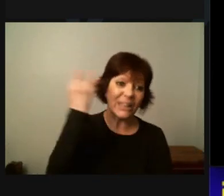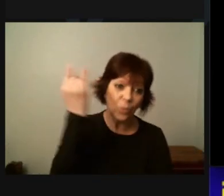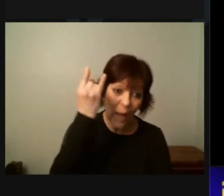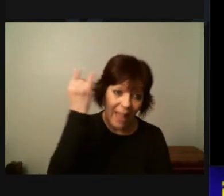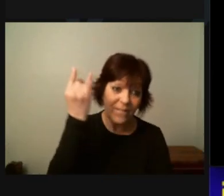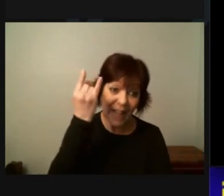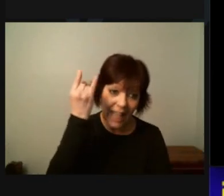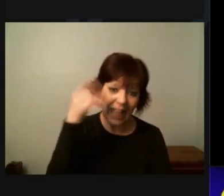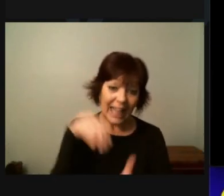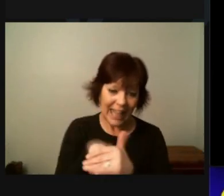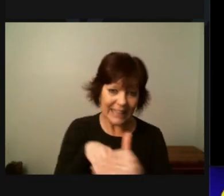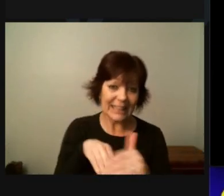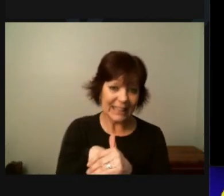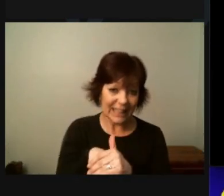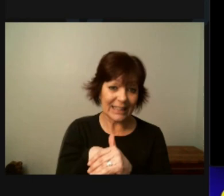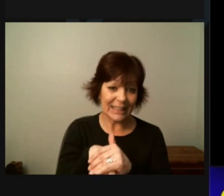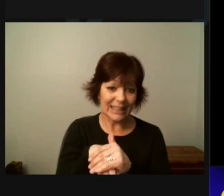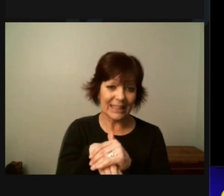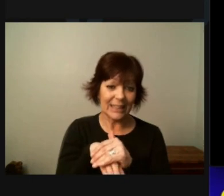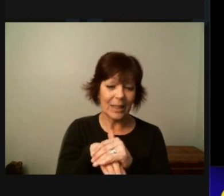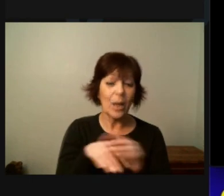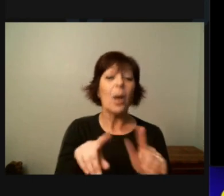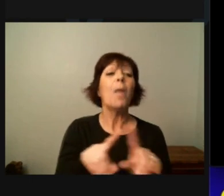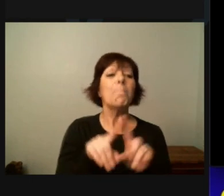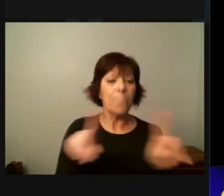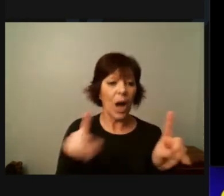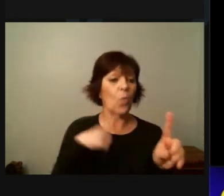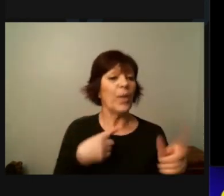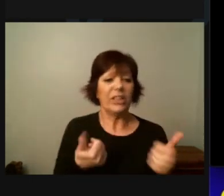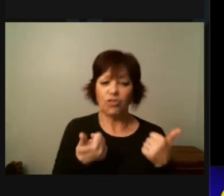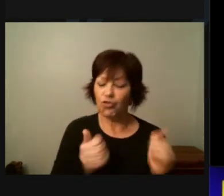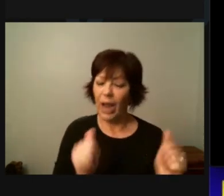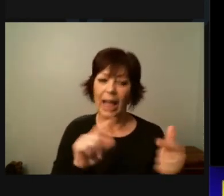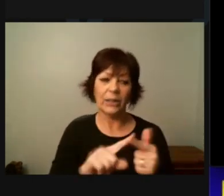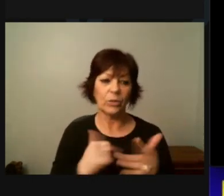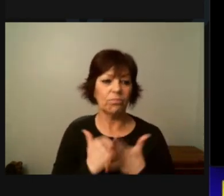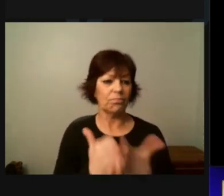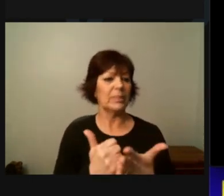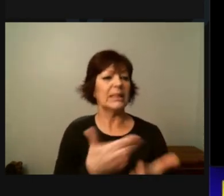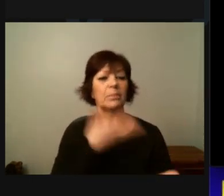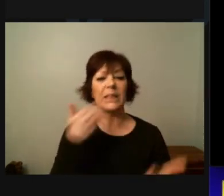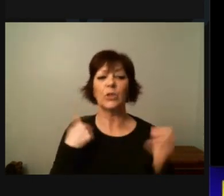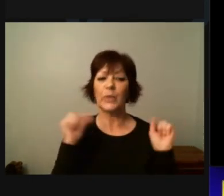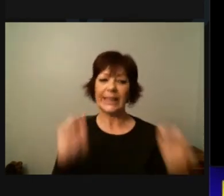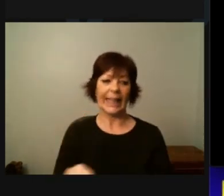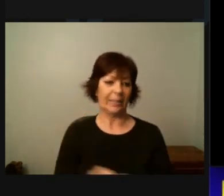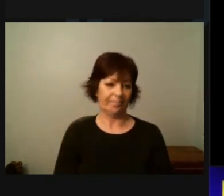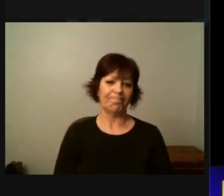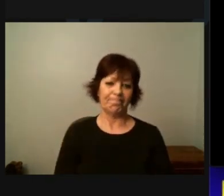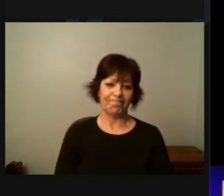Wi-Fi access, but we'll try to assist you with that.